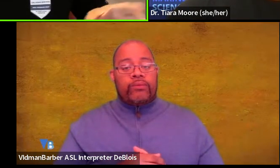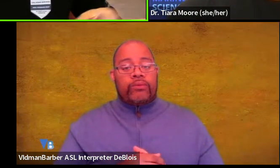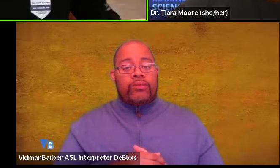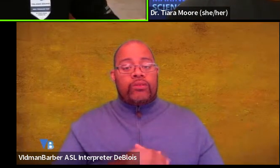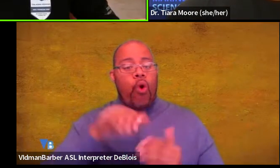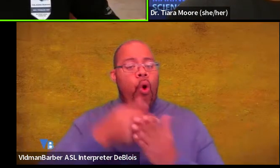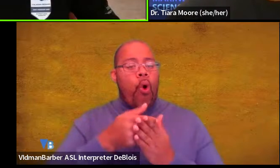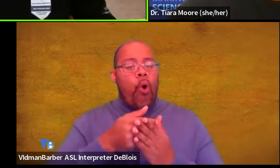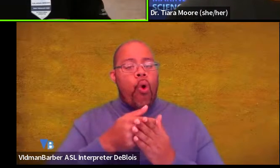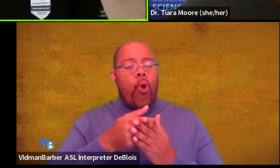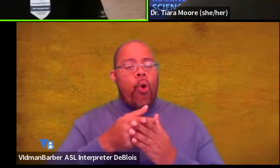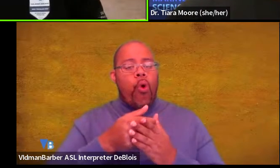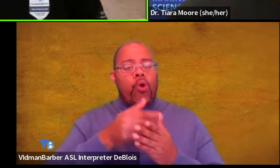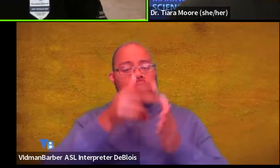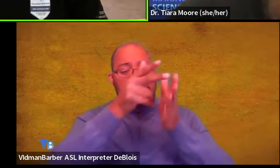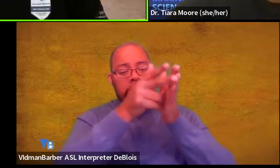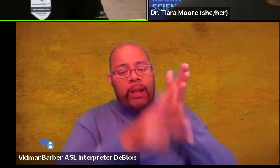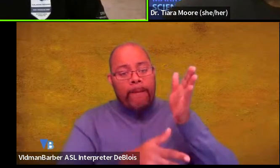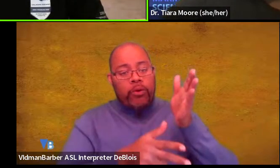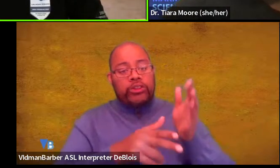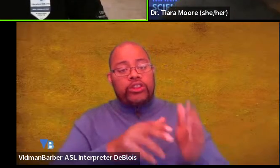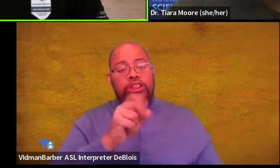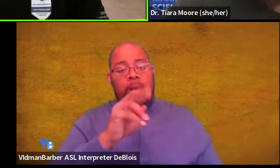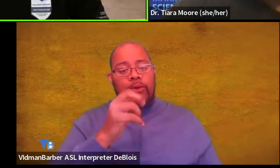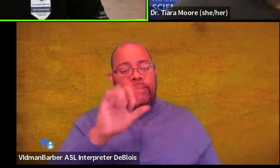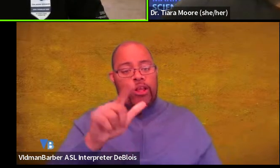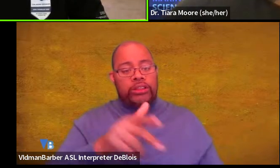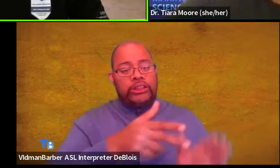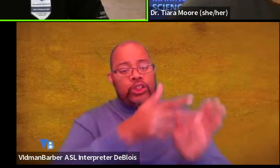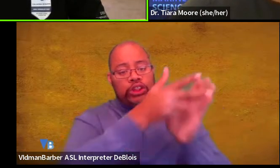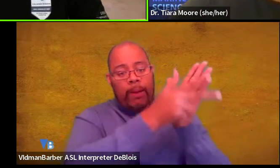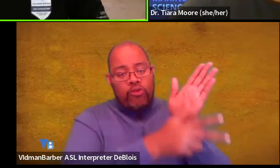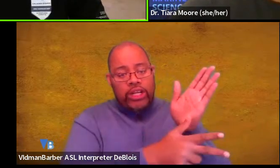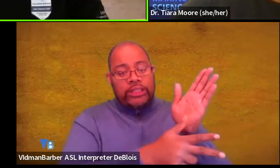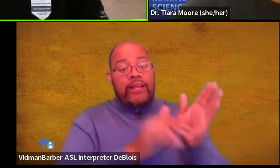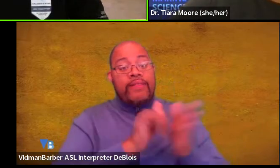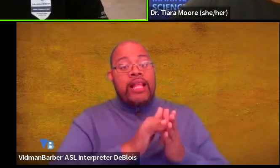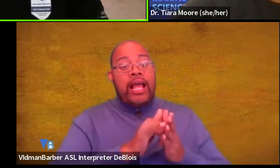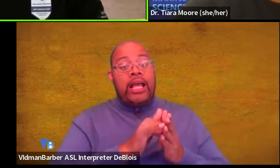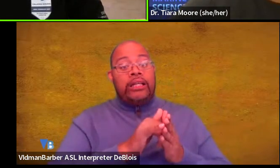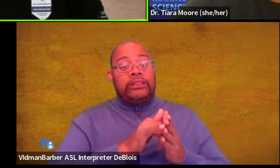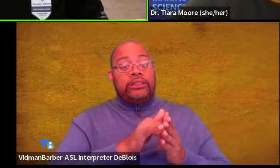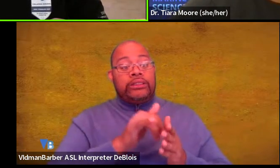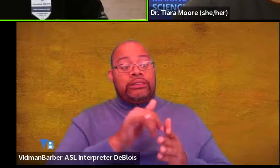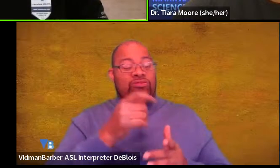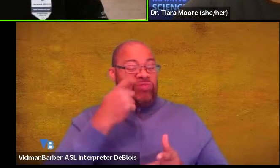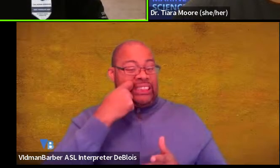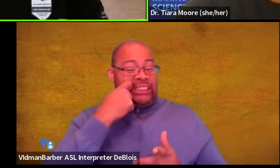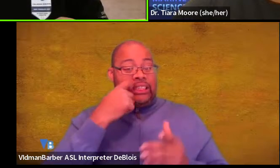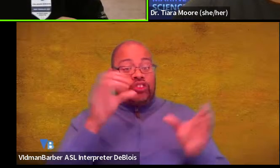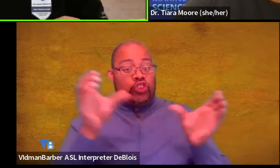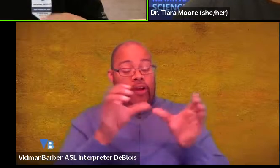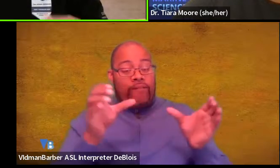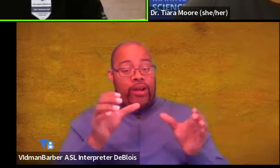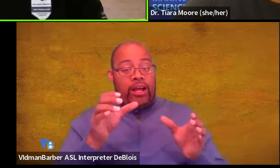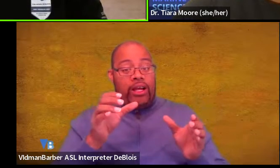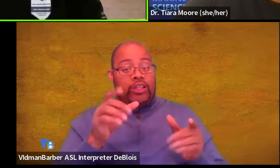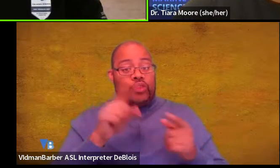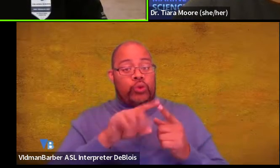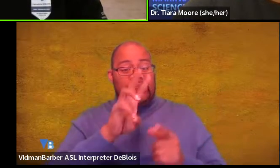whole submersibles. The Alvin submersible that I was in only just recently got certified